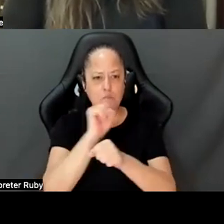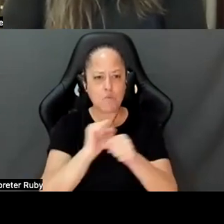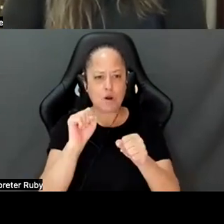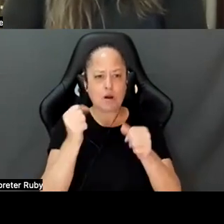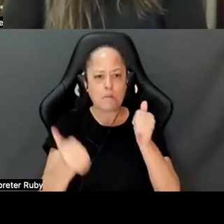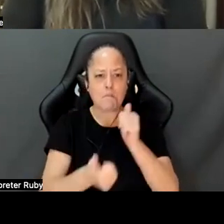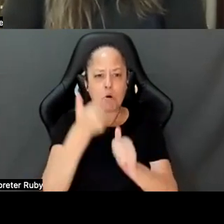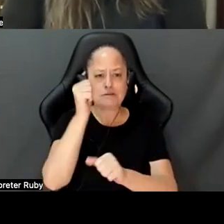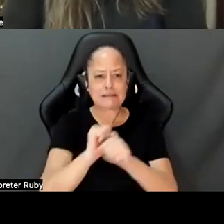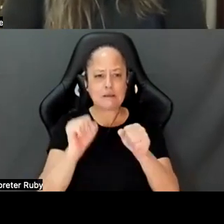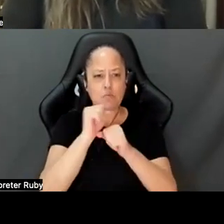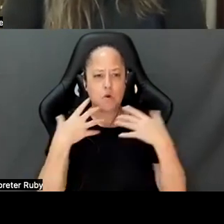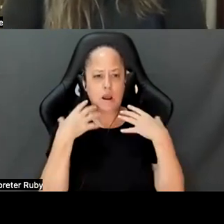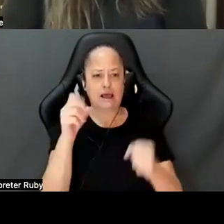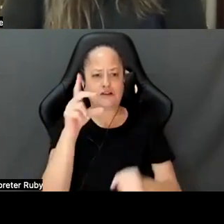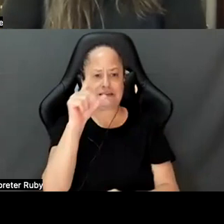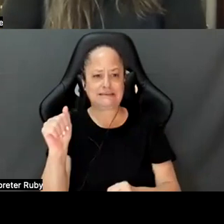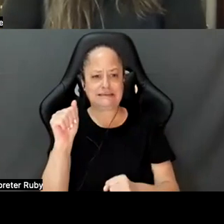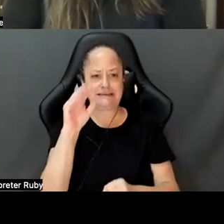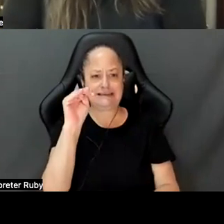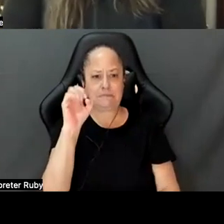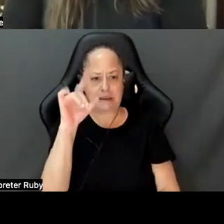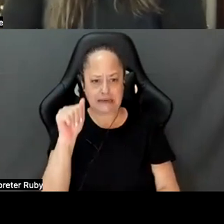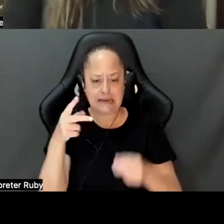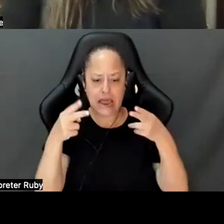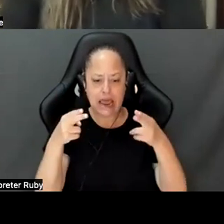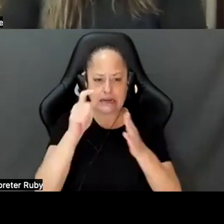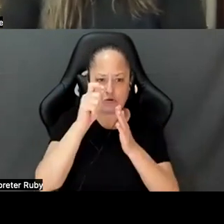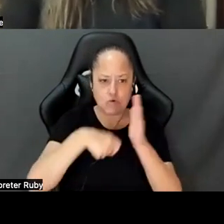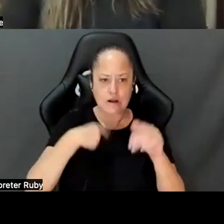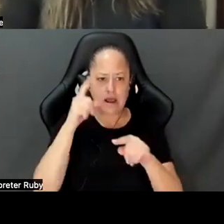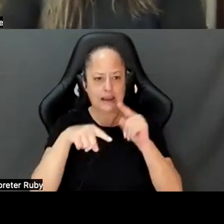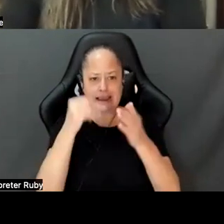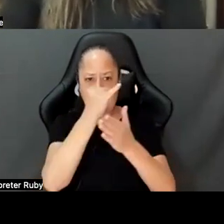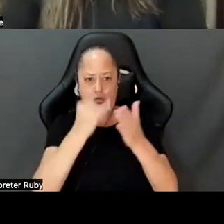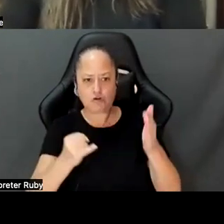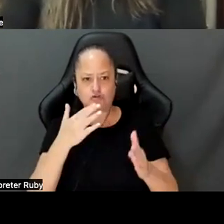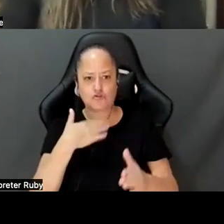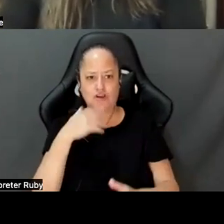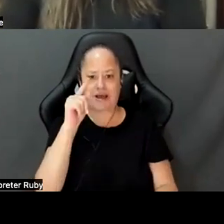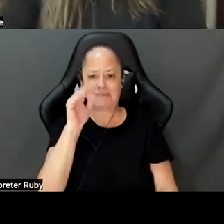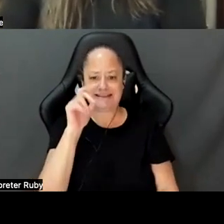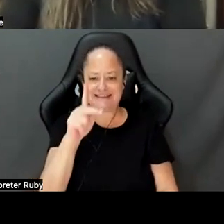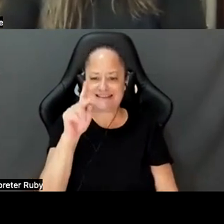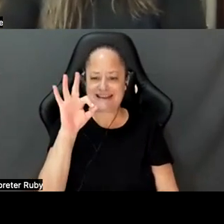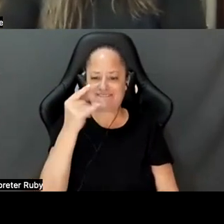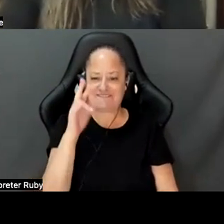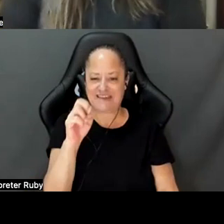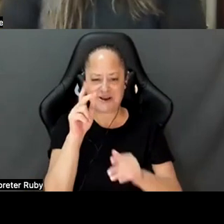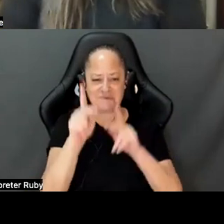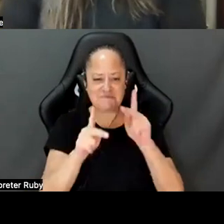mostly worked in health and disability media, doing editing, writing. I cannot draw. My stick figure people are terrible, so I'm bringing